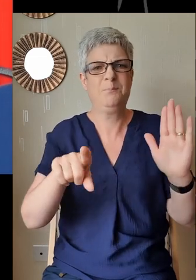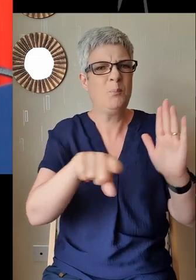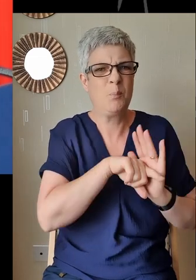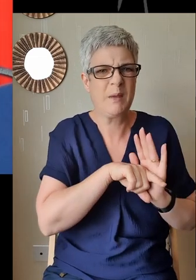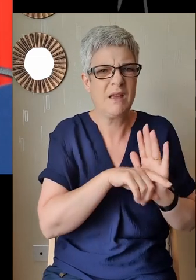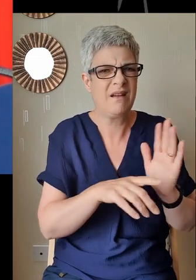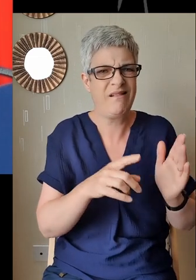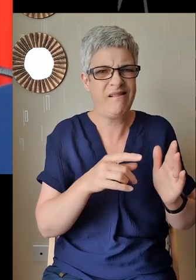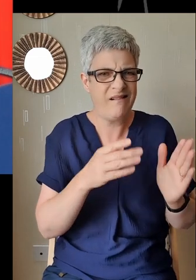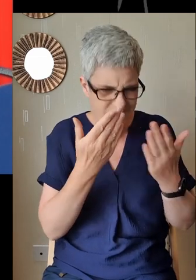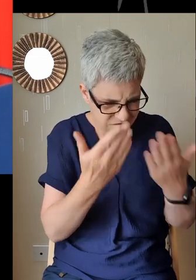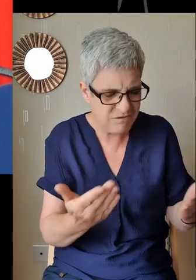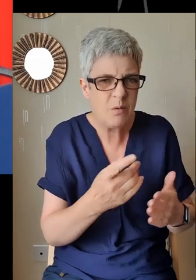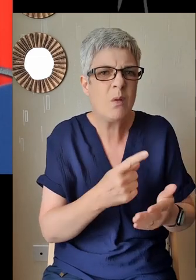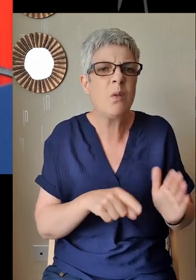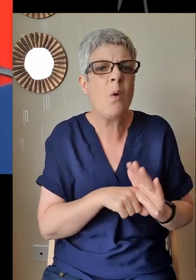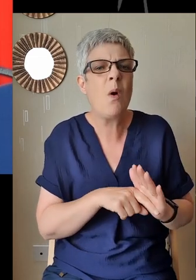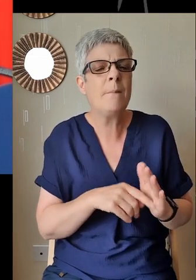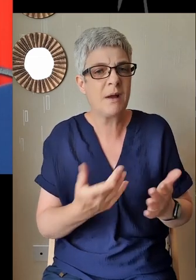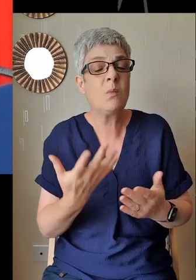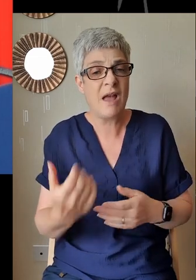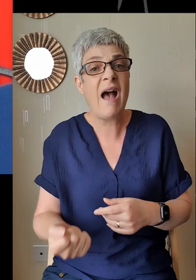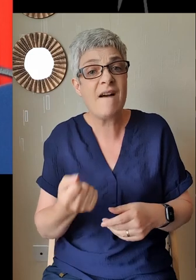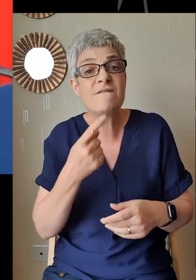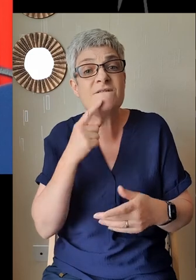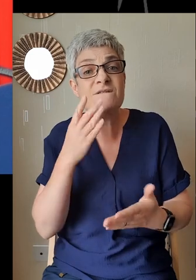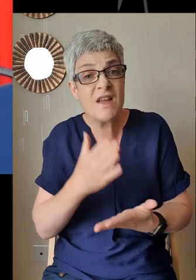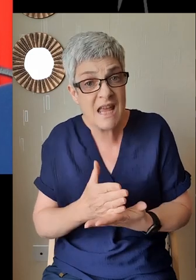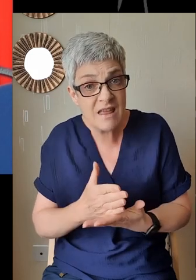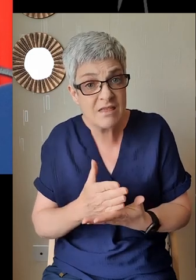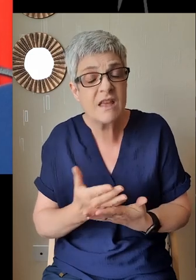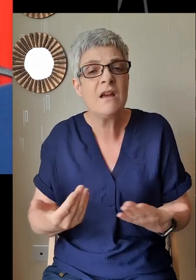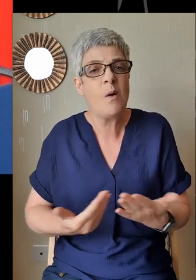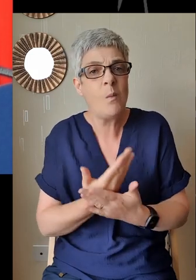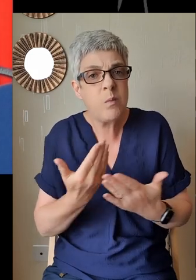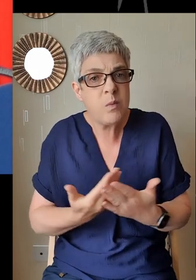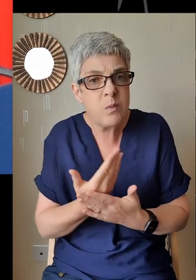by faith and by nurturing the life of Christ in us.